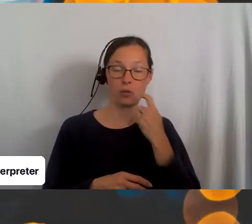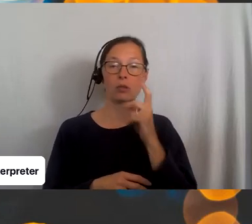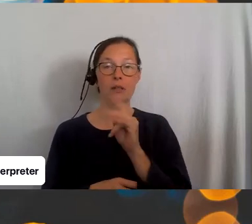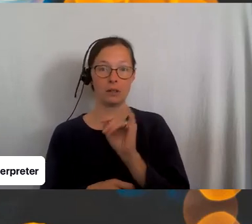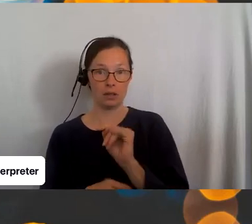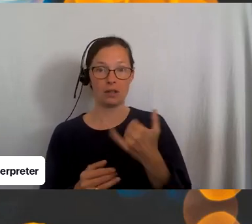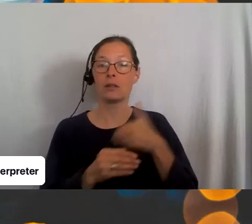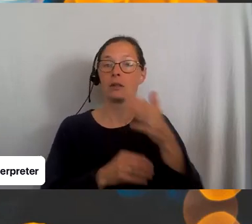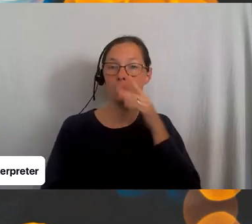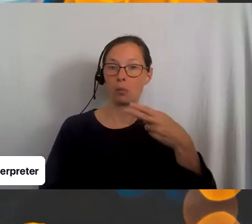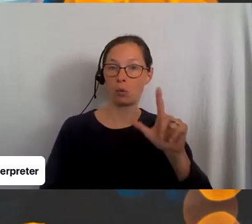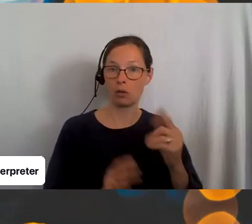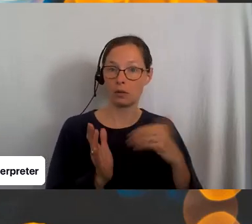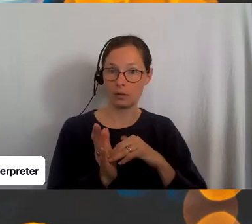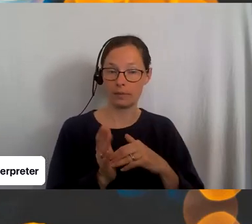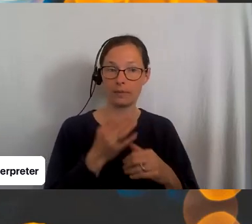purl again.